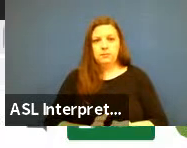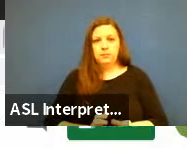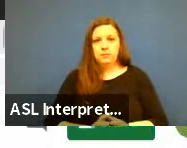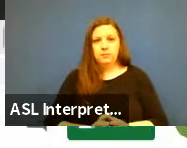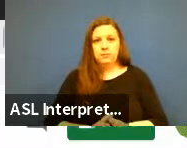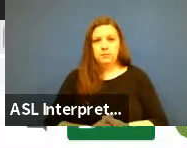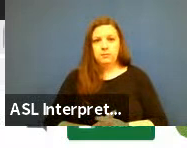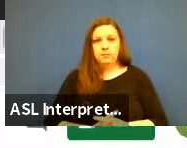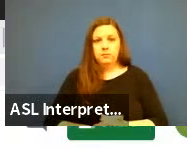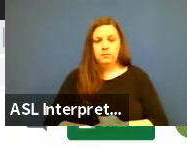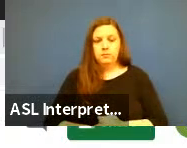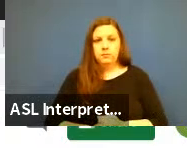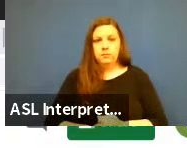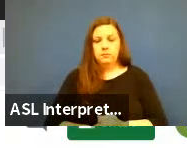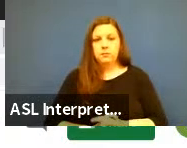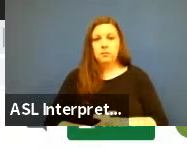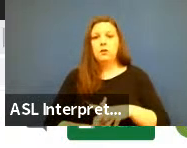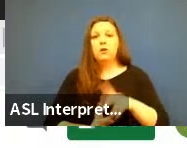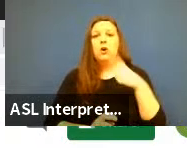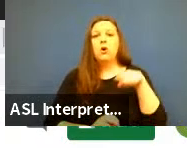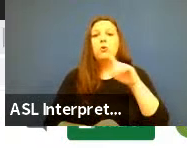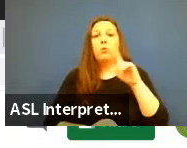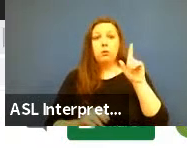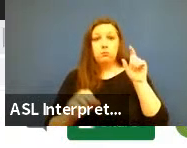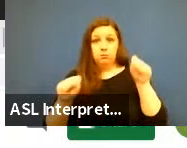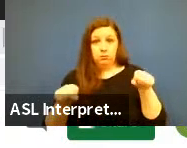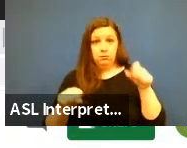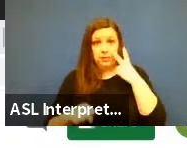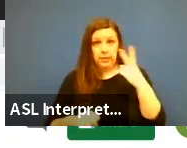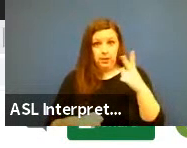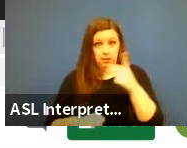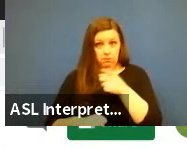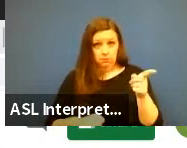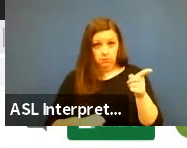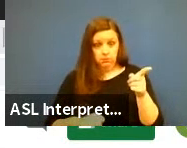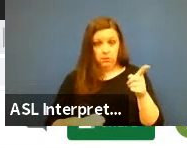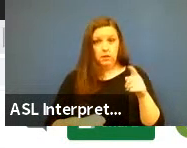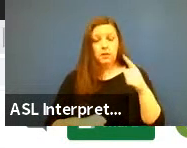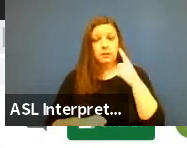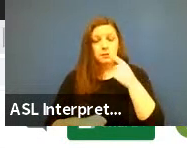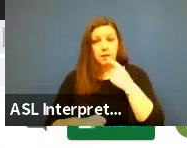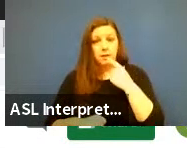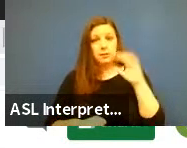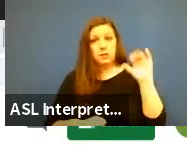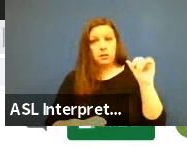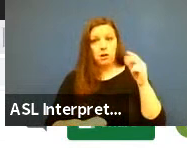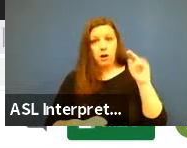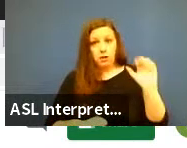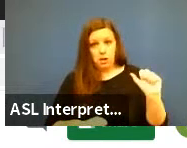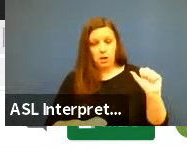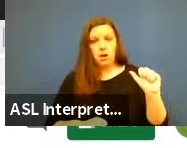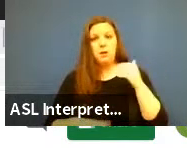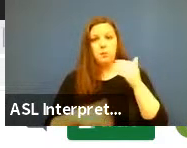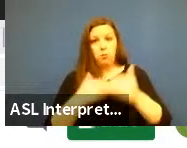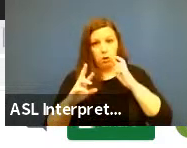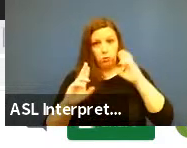Okay. Is everyone able to see? It says a cognitive progress report template.